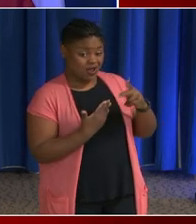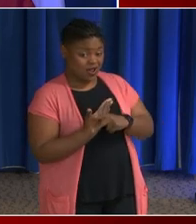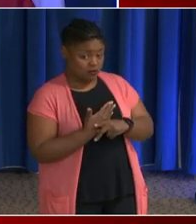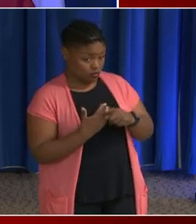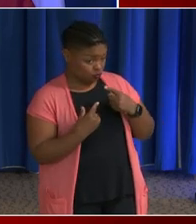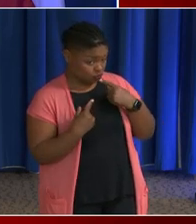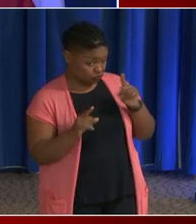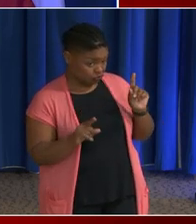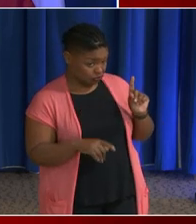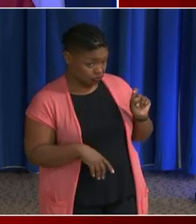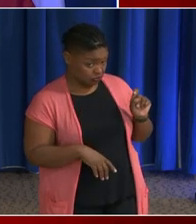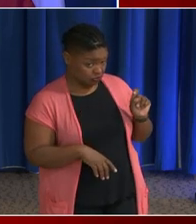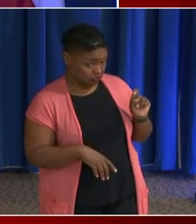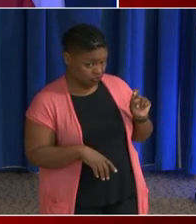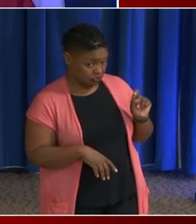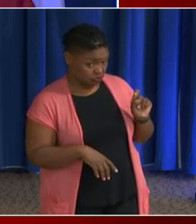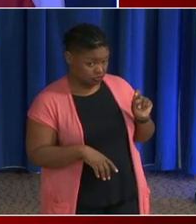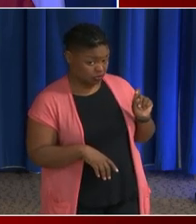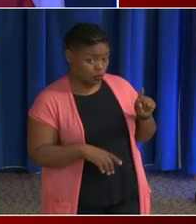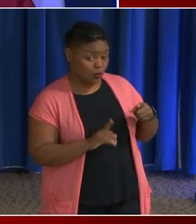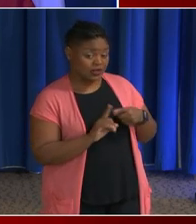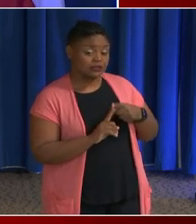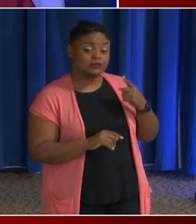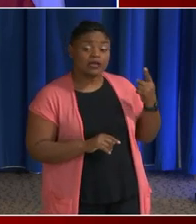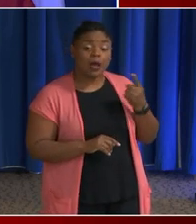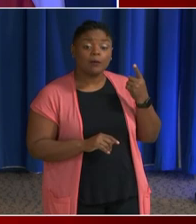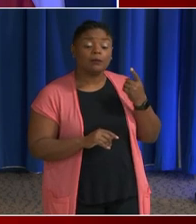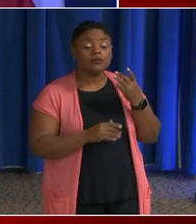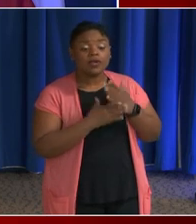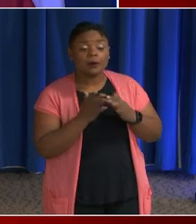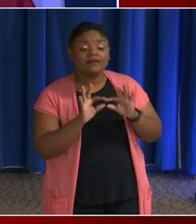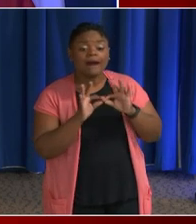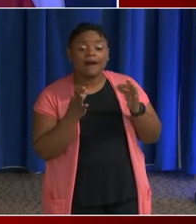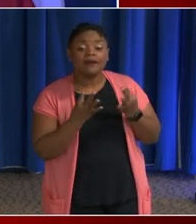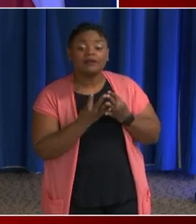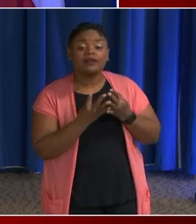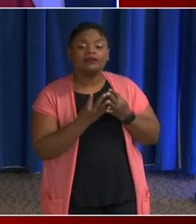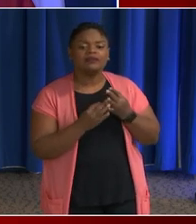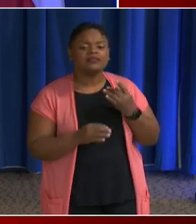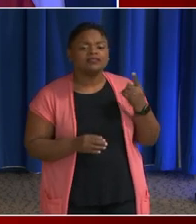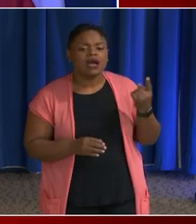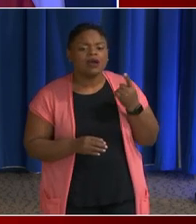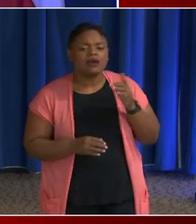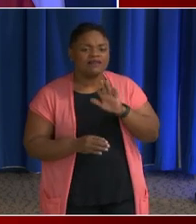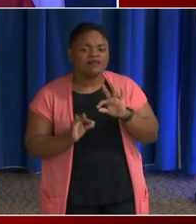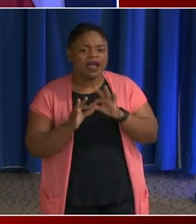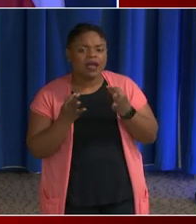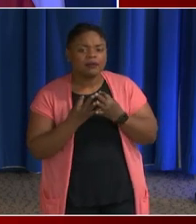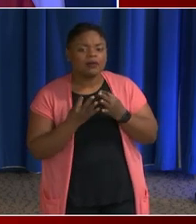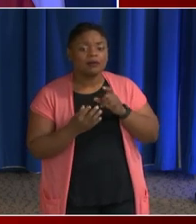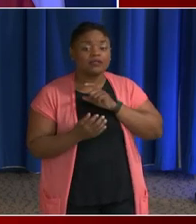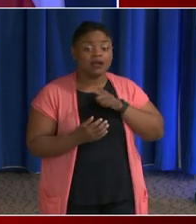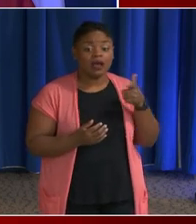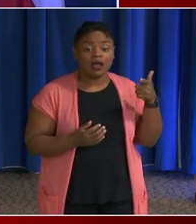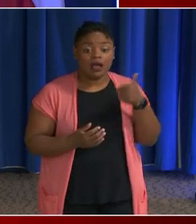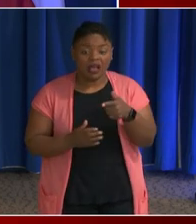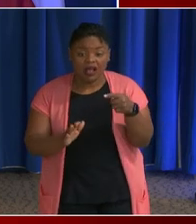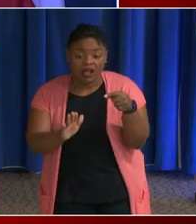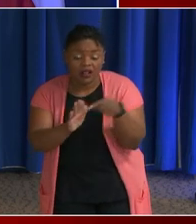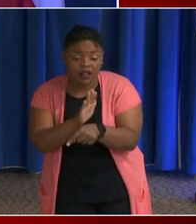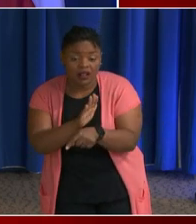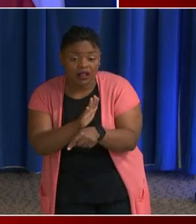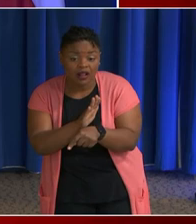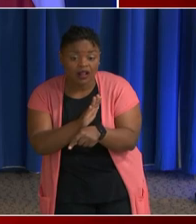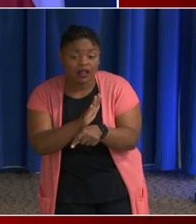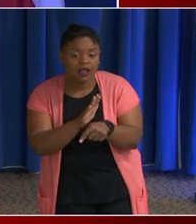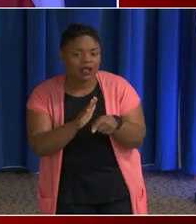are families of people who've been killed by police who haven't been able to view that footage? Well, we are certainly think that